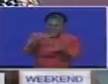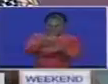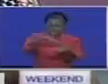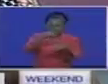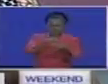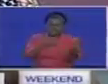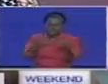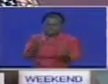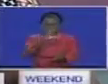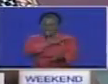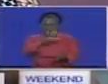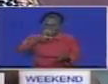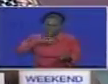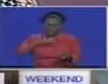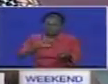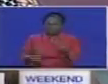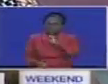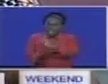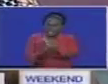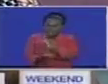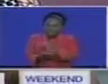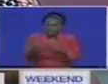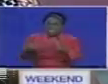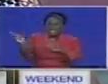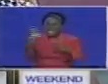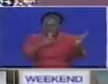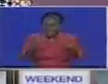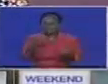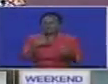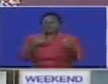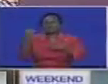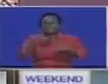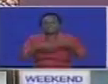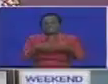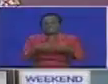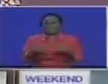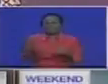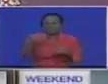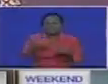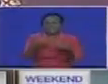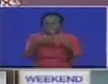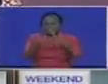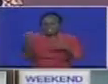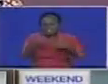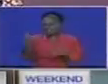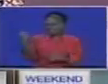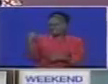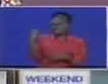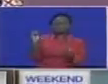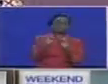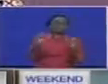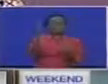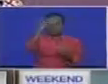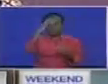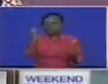Council to give us a directive, and we are still ready to conduct an election. Let me say that we didn't just start the elections the other day. You know very well